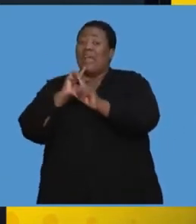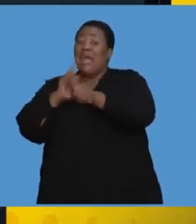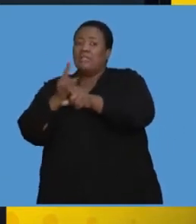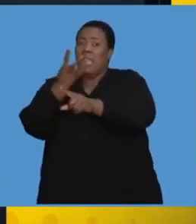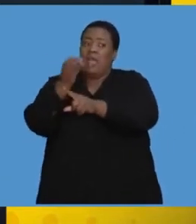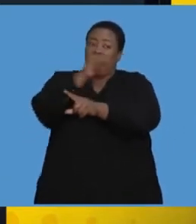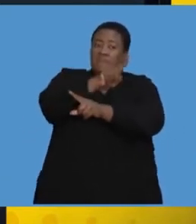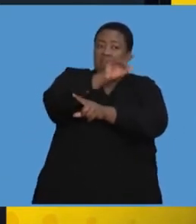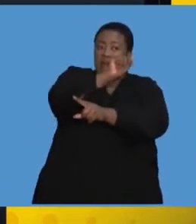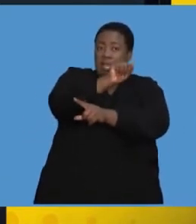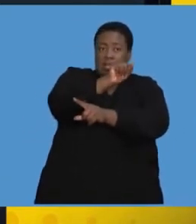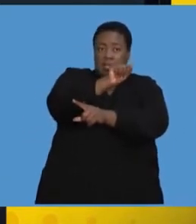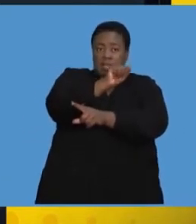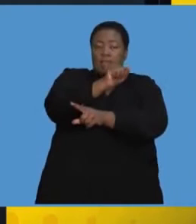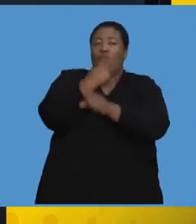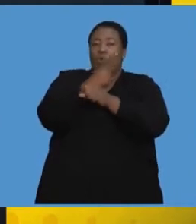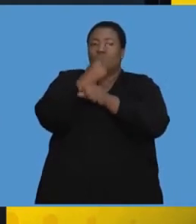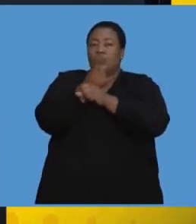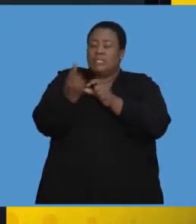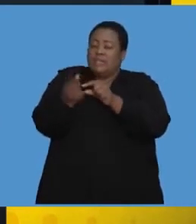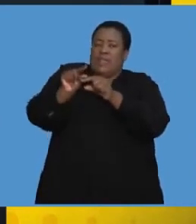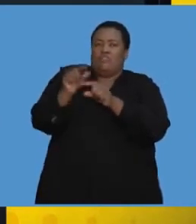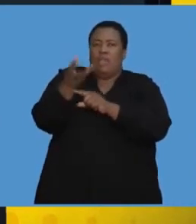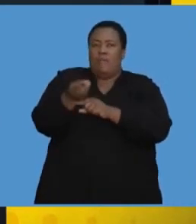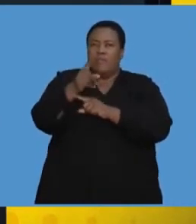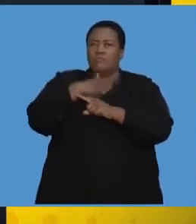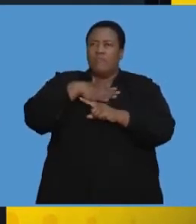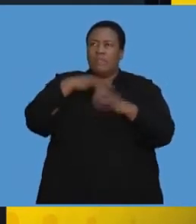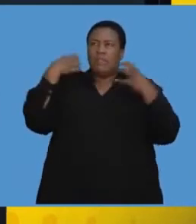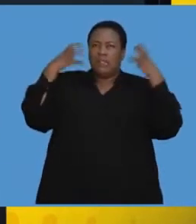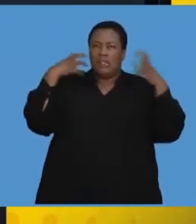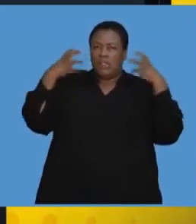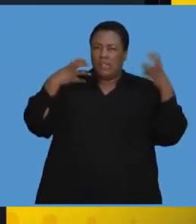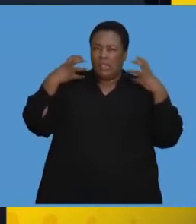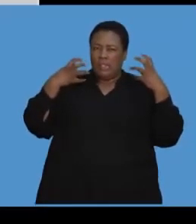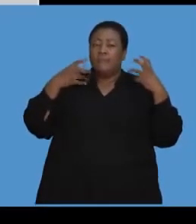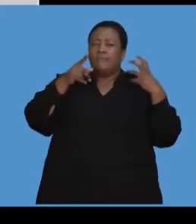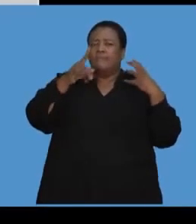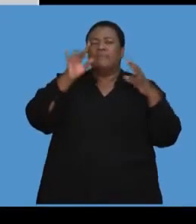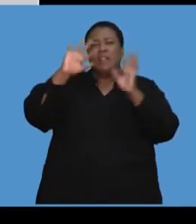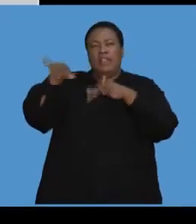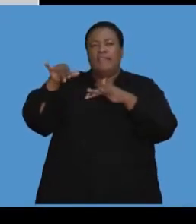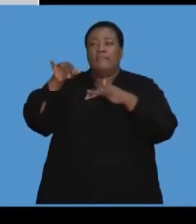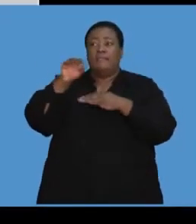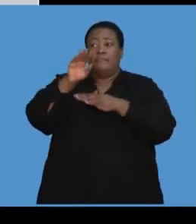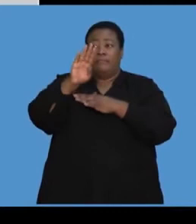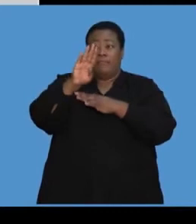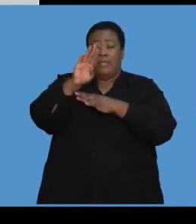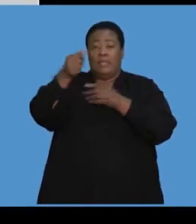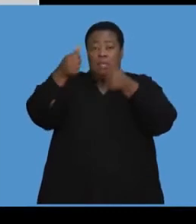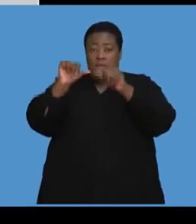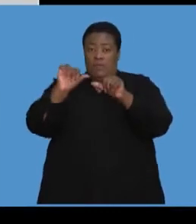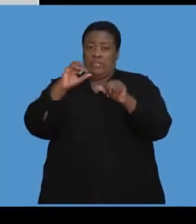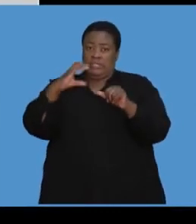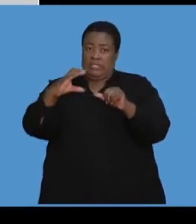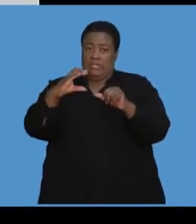column A. There is always an extra one that can sometimes confuse you. So let's leave that one and go to the next one. It says illustrates